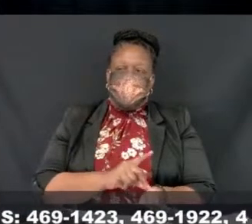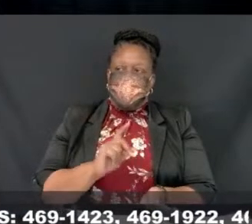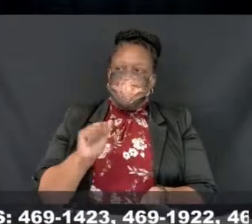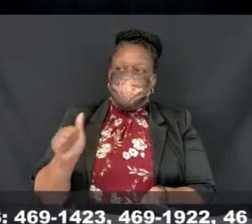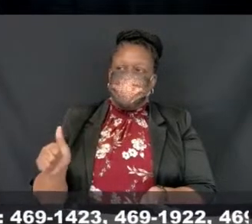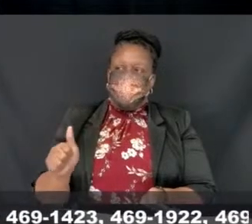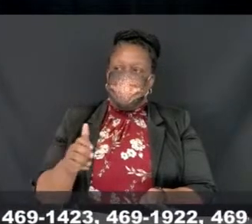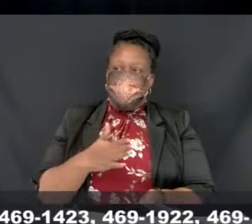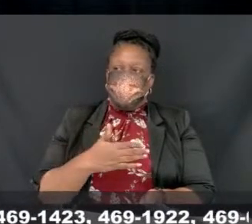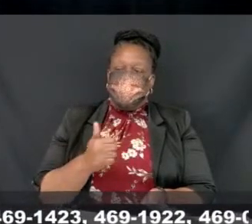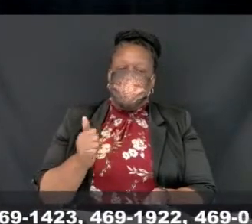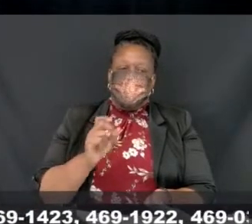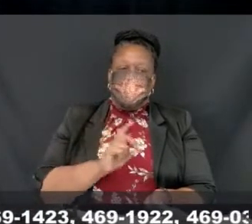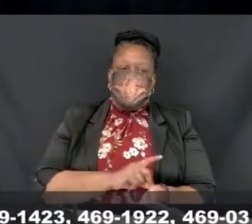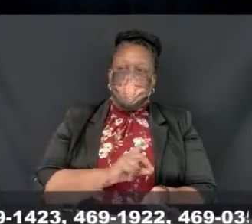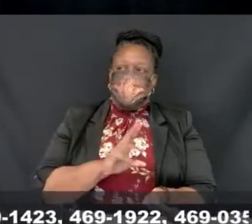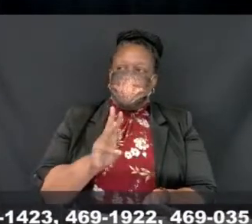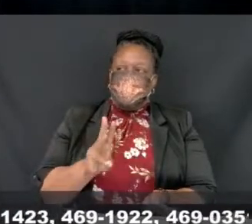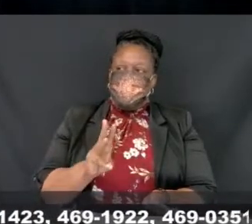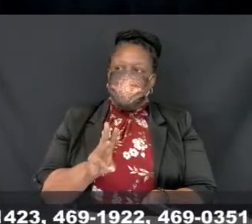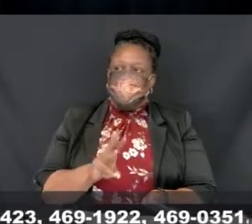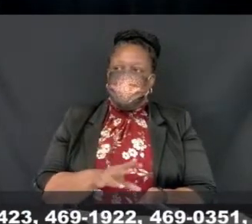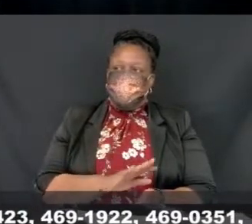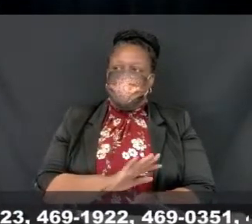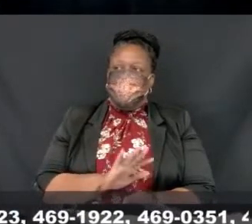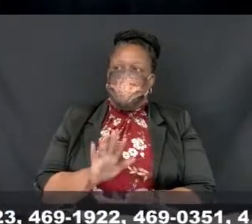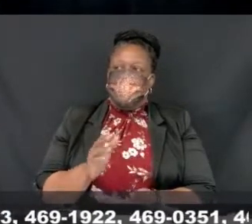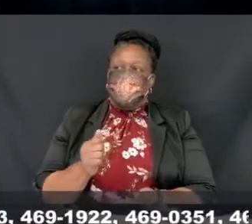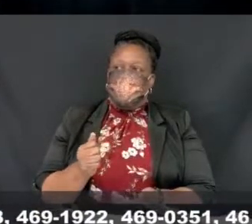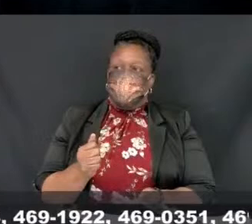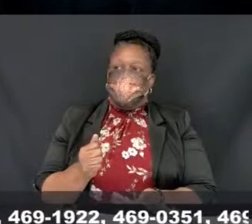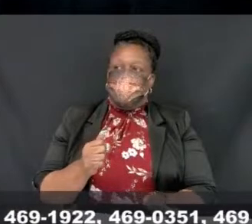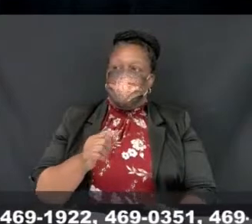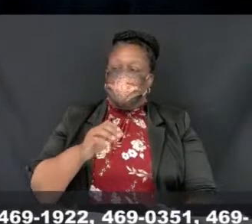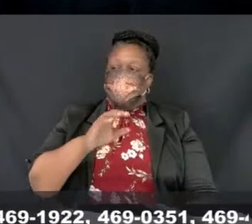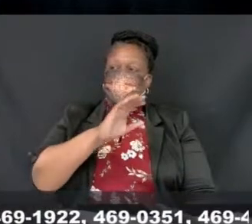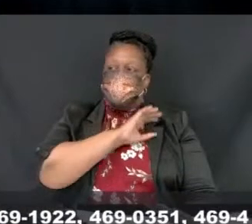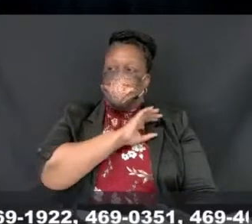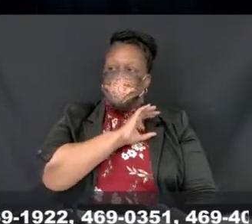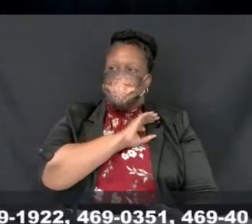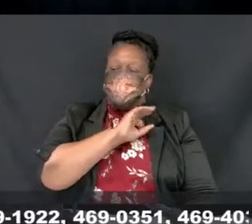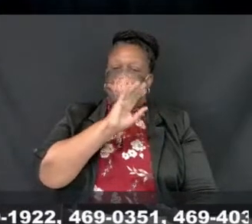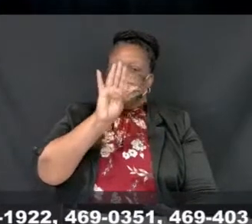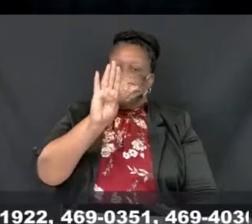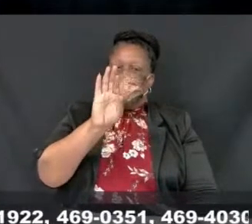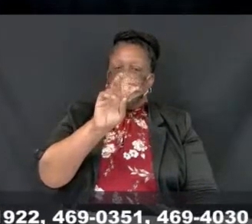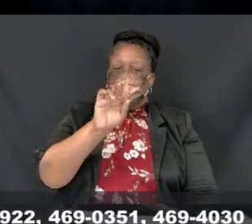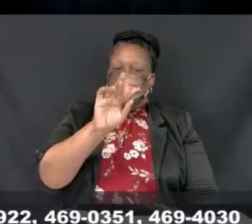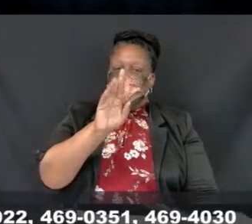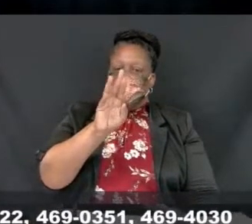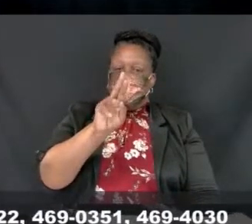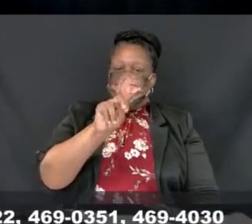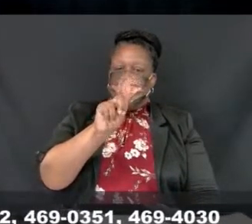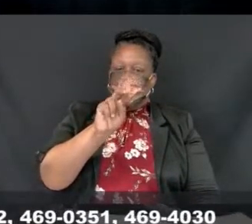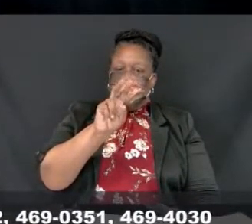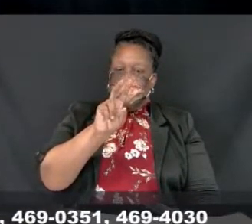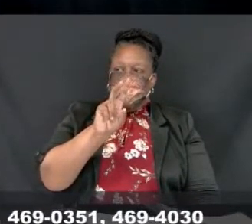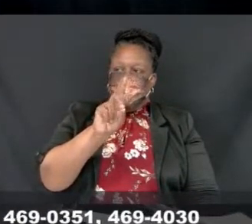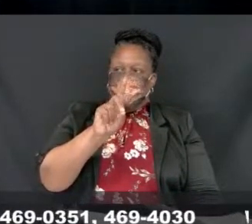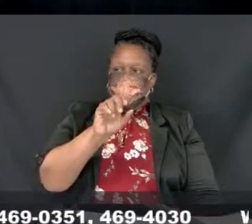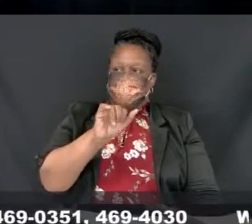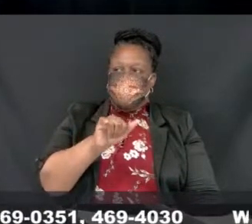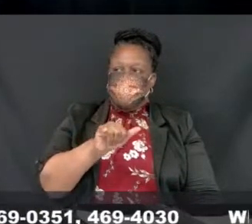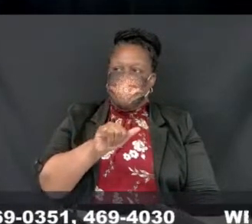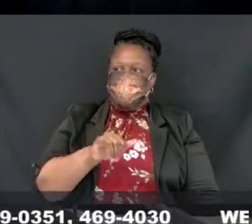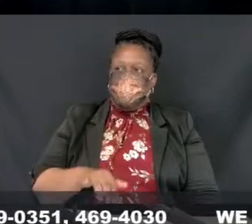force. Dr. Cameron Wilkinson, Medical Chief of Staff. Mr. Hilroy Brandy, Commissioner of Police. Mr. Anthony Comrie, Commander of the